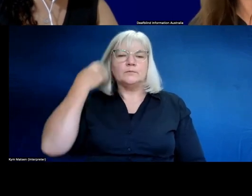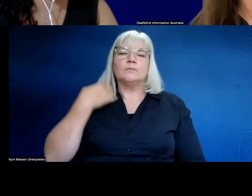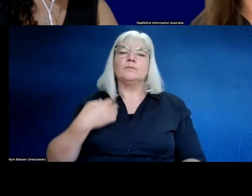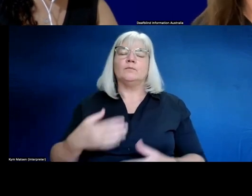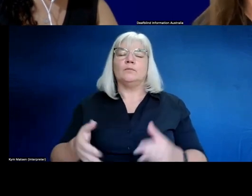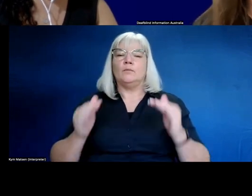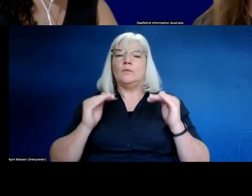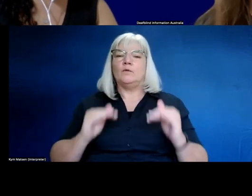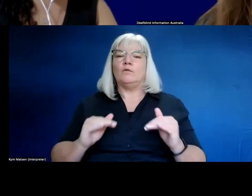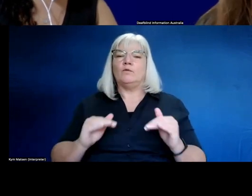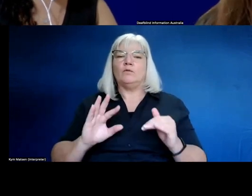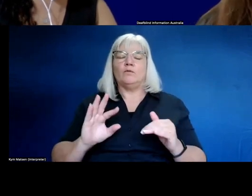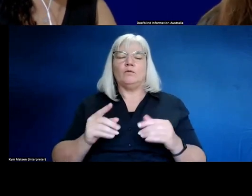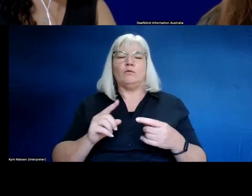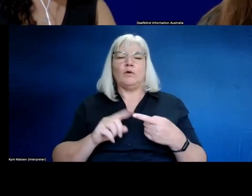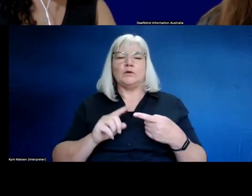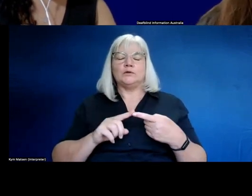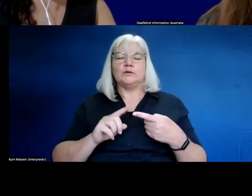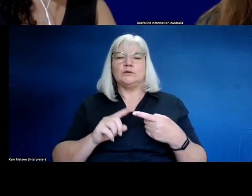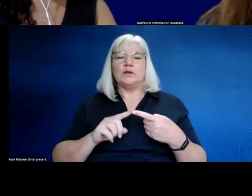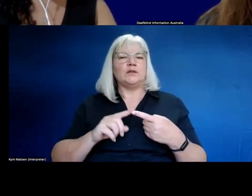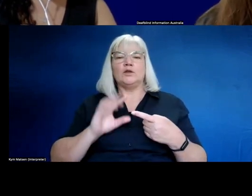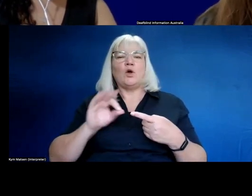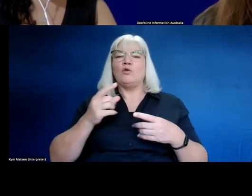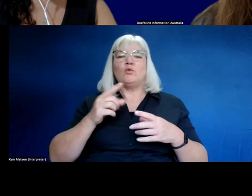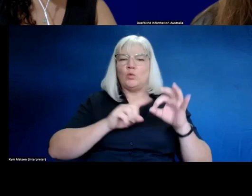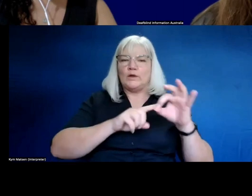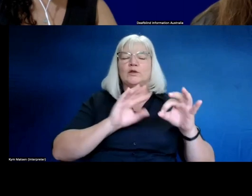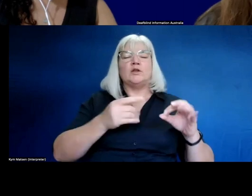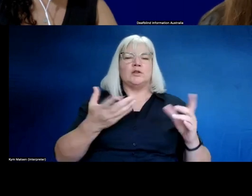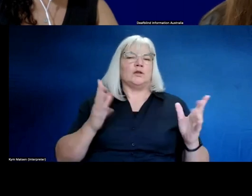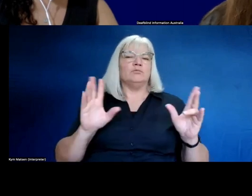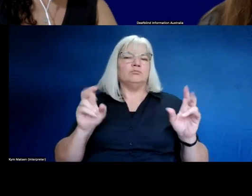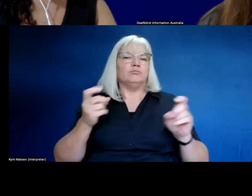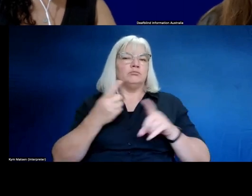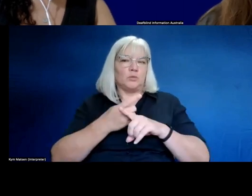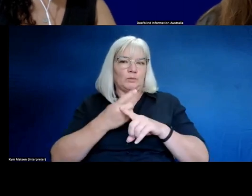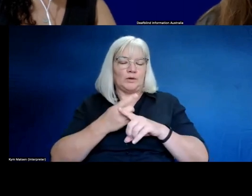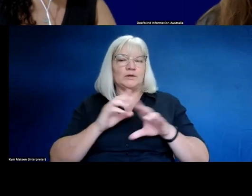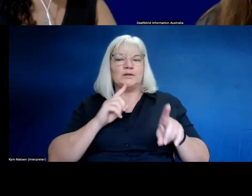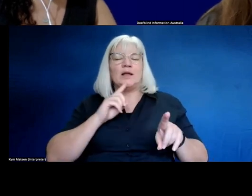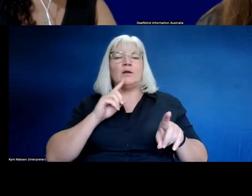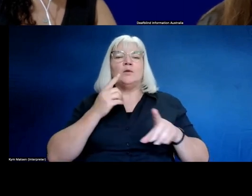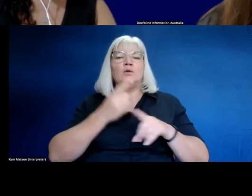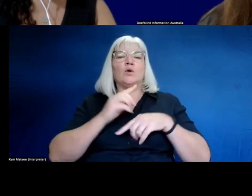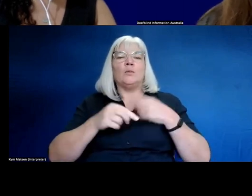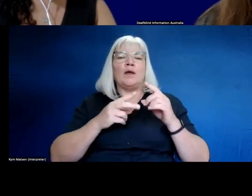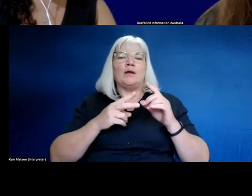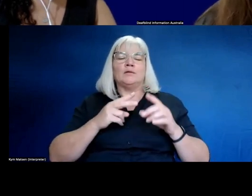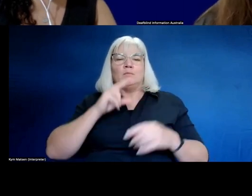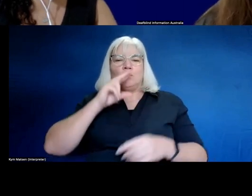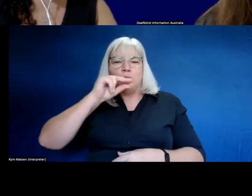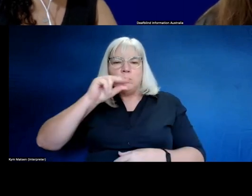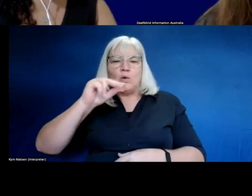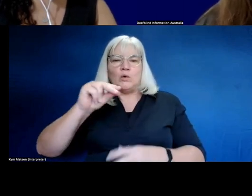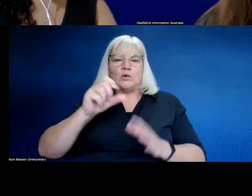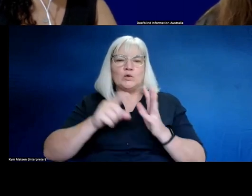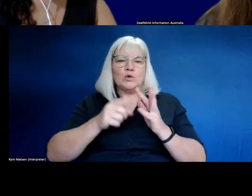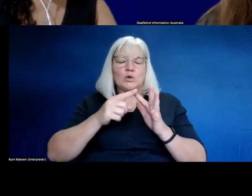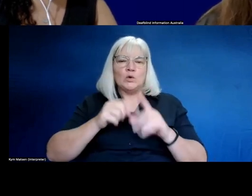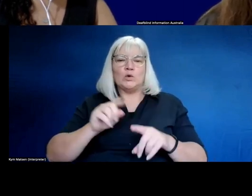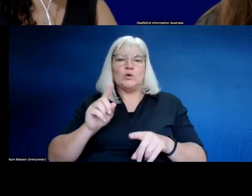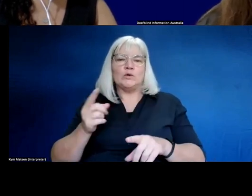I think, rather than around the question. Great. So on the subject of verbal cues when eating, Emma once made